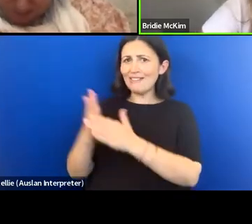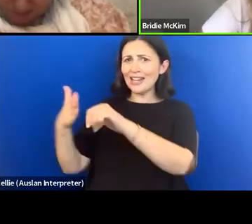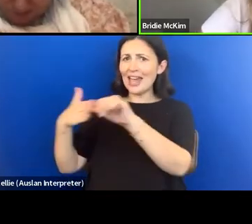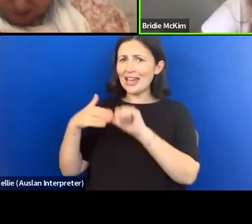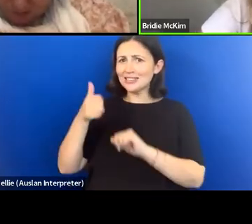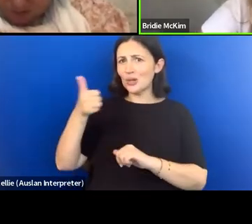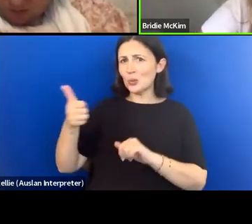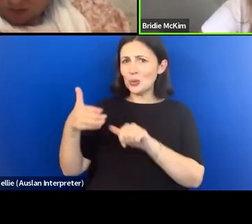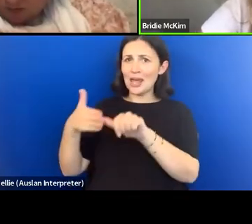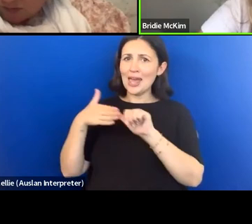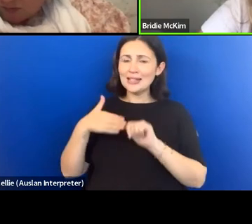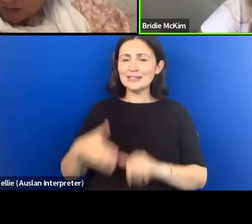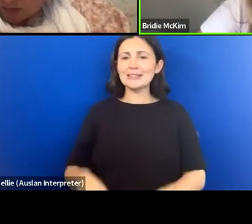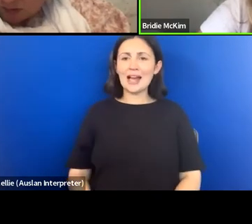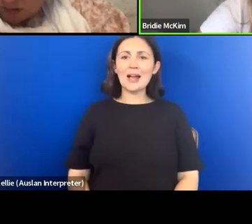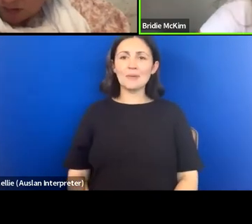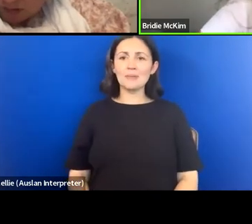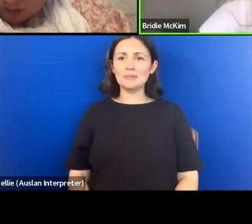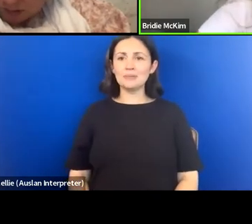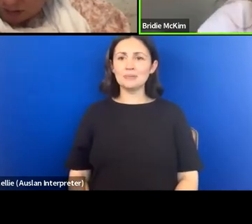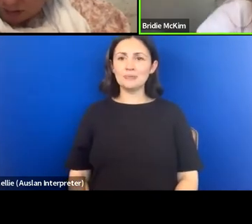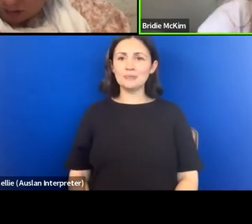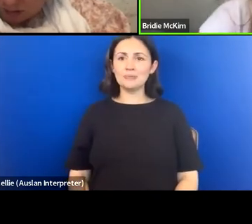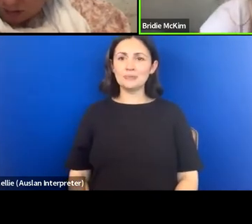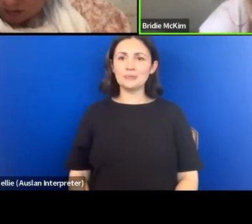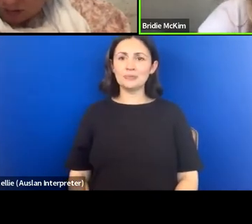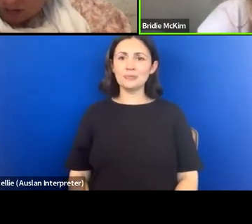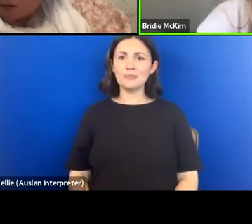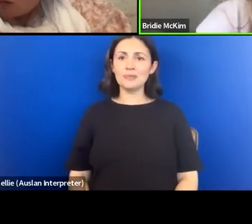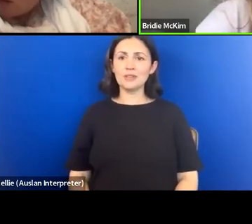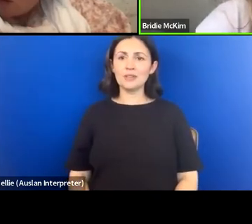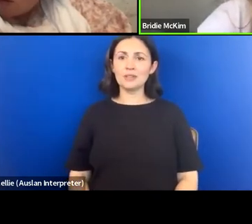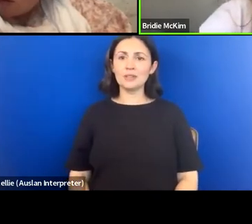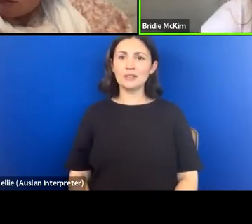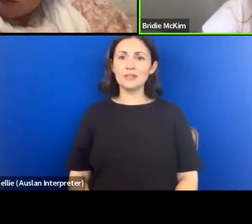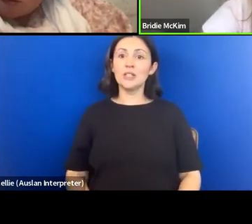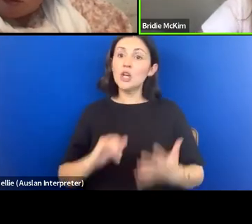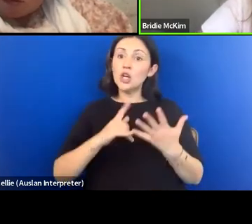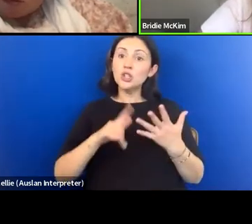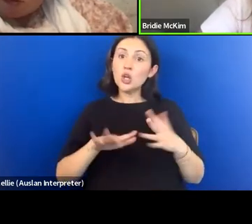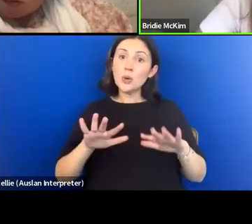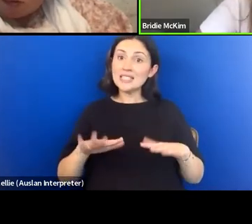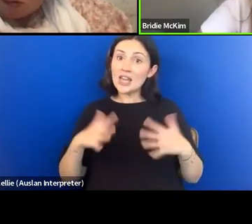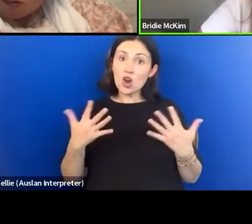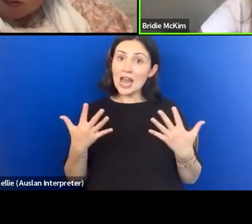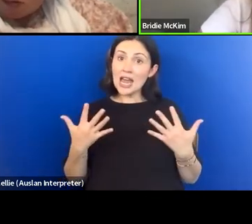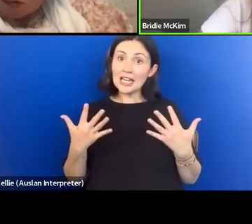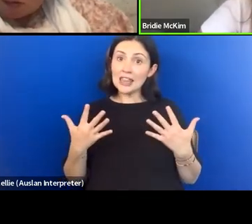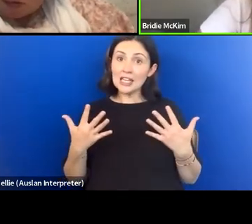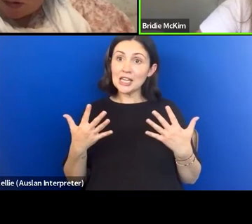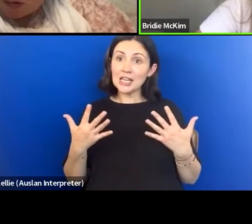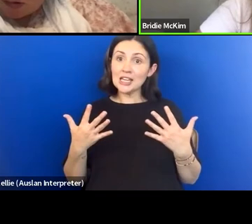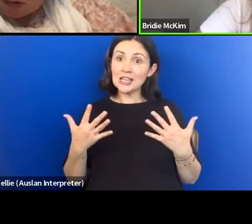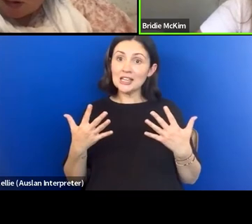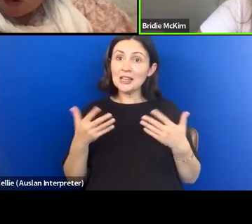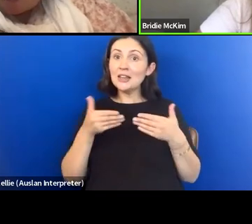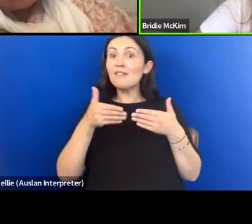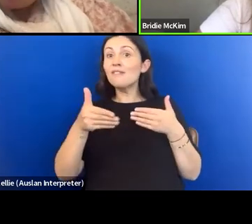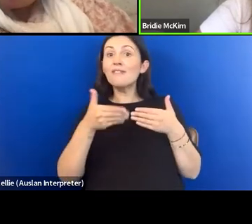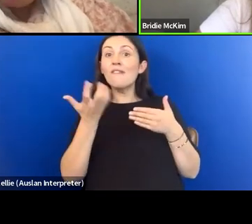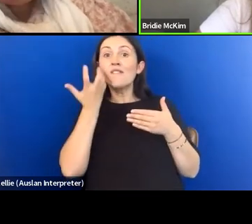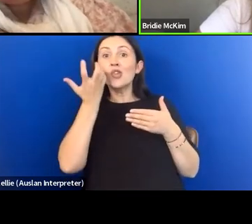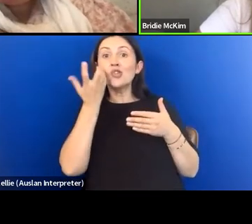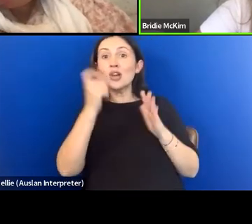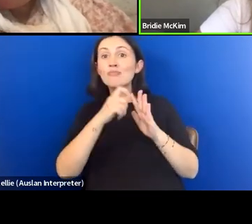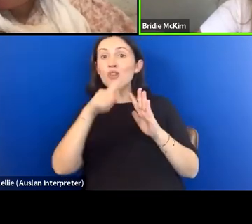sure. So is there anything that's coming up for you that you can talk about? Because sometimes we're working on